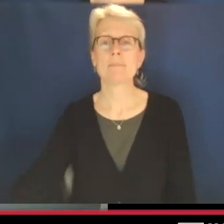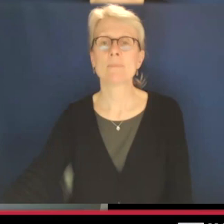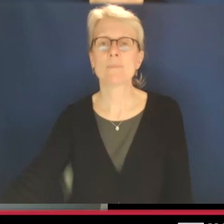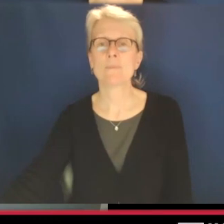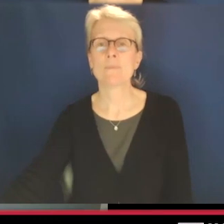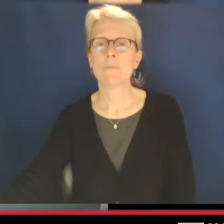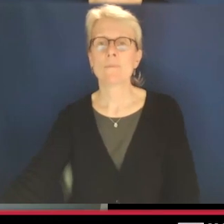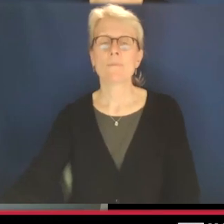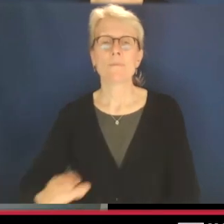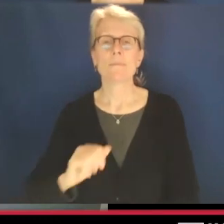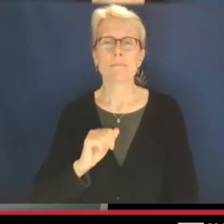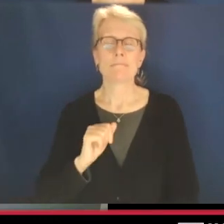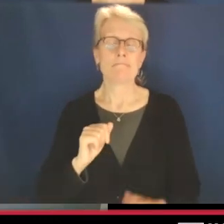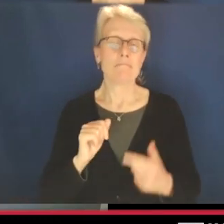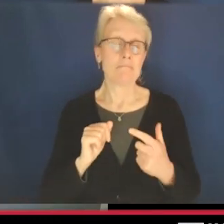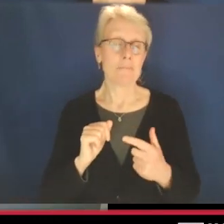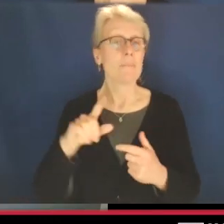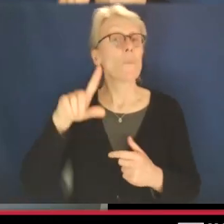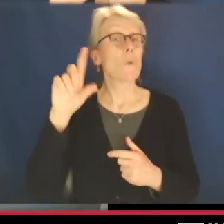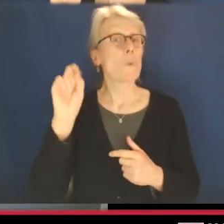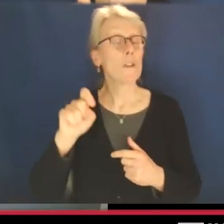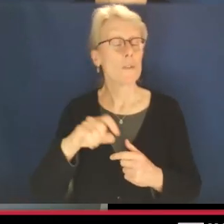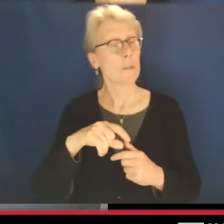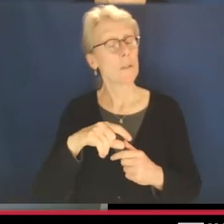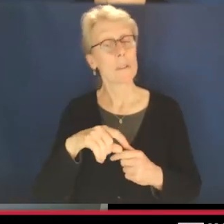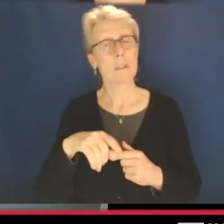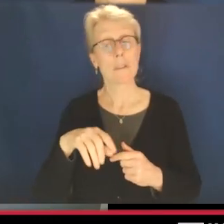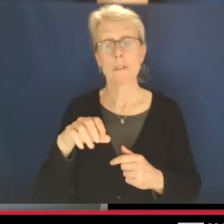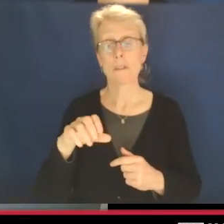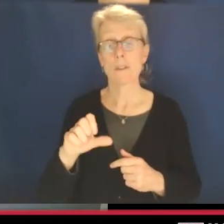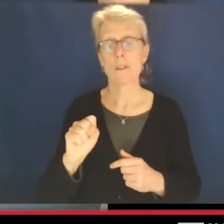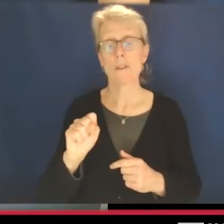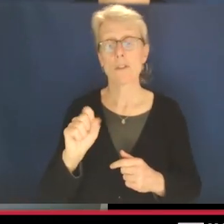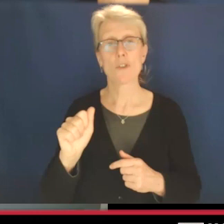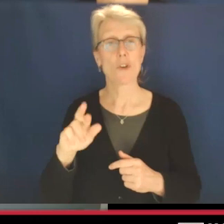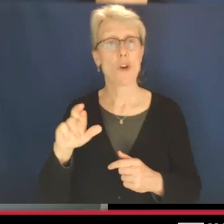The question was, is it worth it to look at the origins of SARS-CoV-2 for folks online?